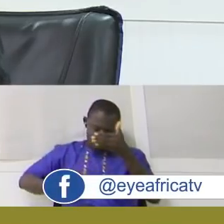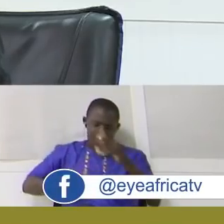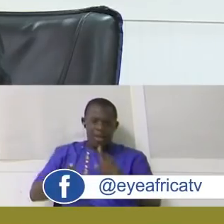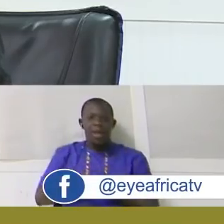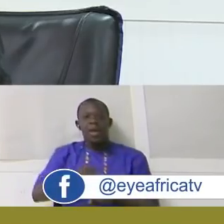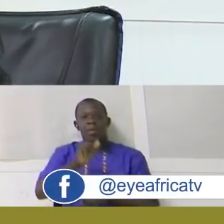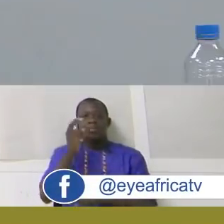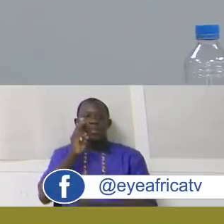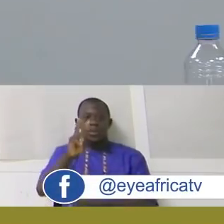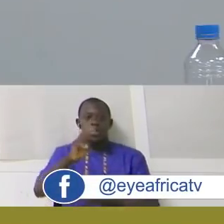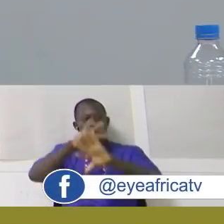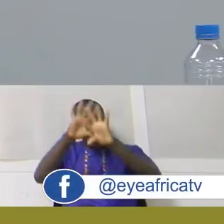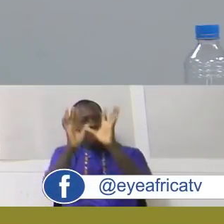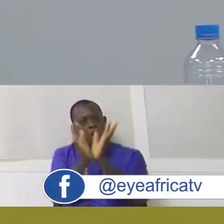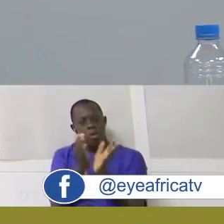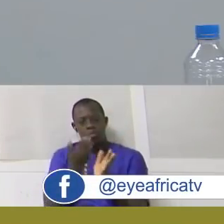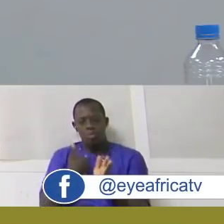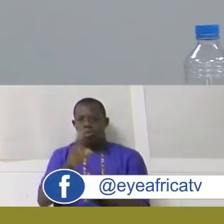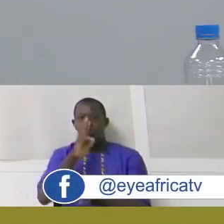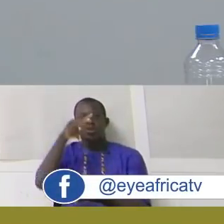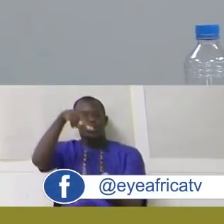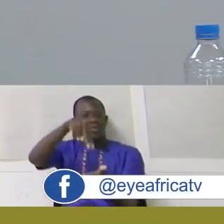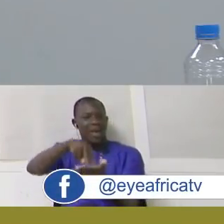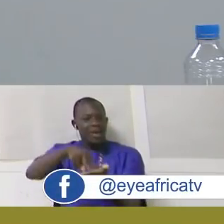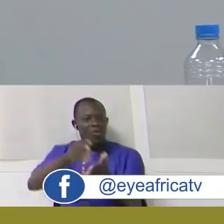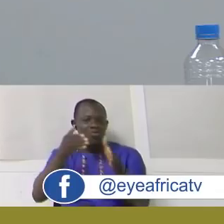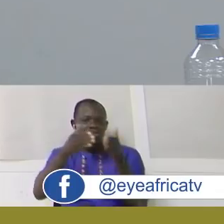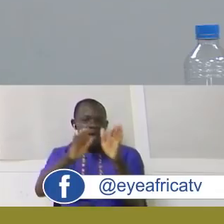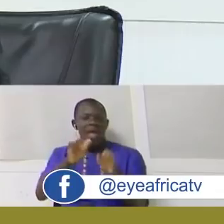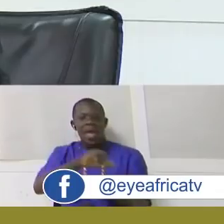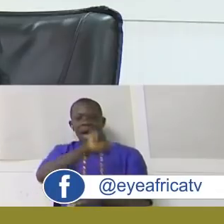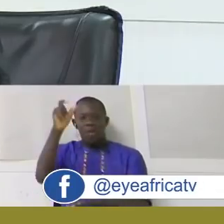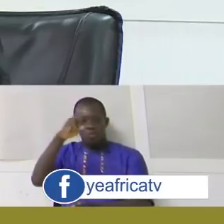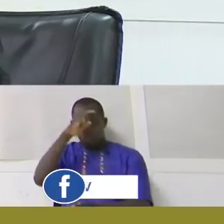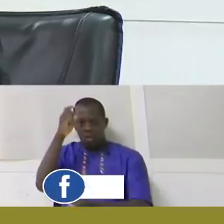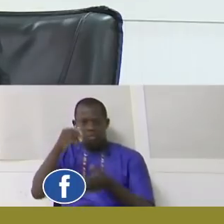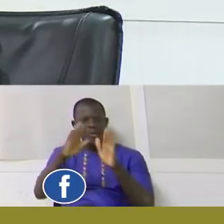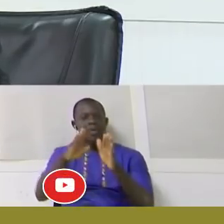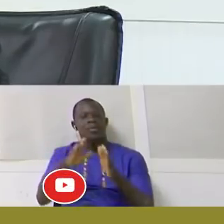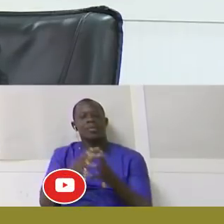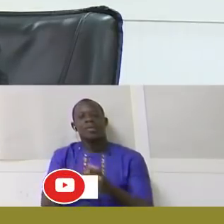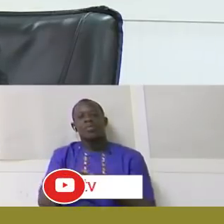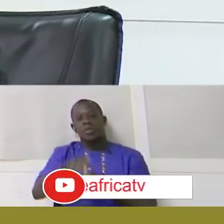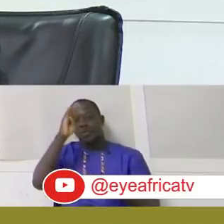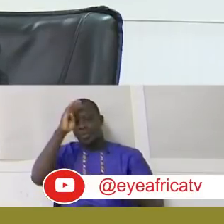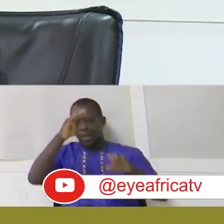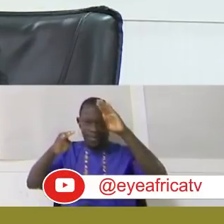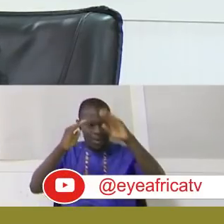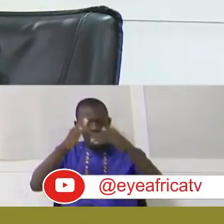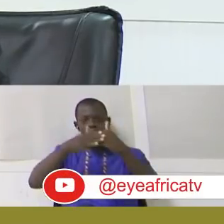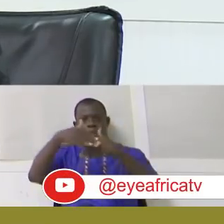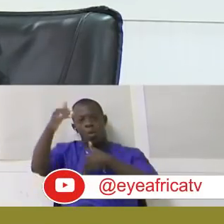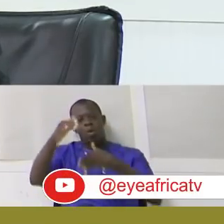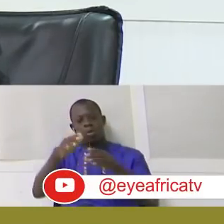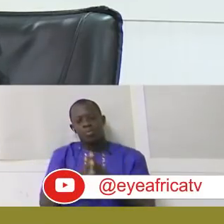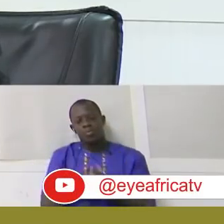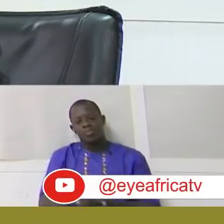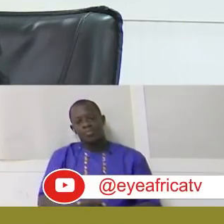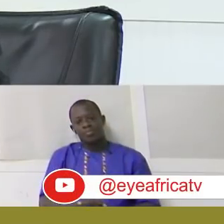gis na ñepp sen taxaway ak sen liggey I see your stance and your work ma ngi leena gërem di leen santa I thank